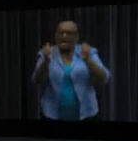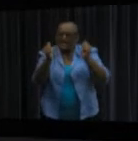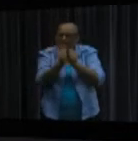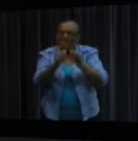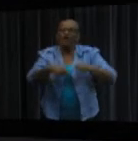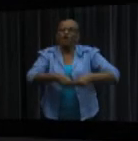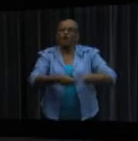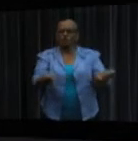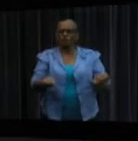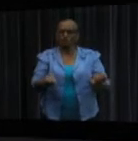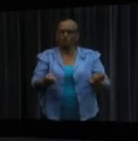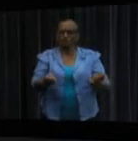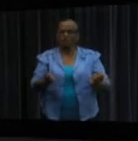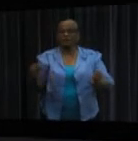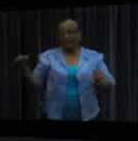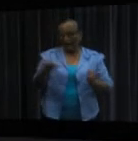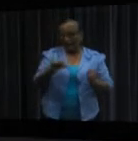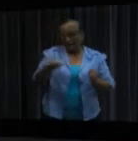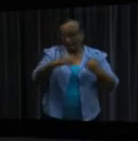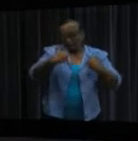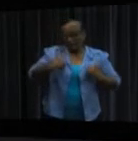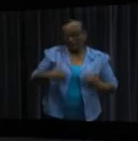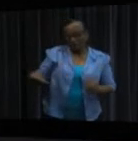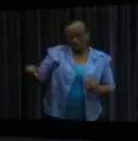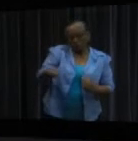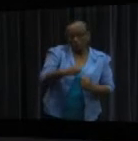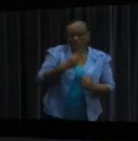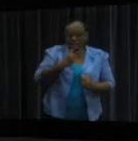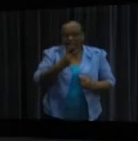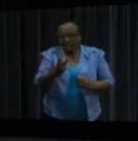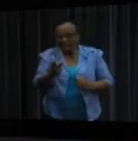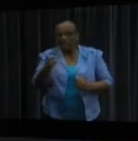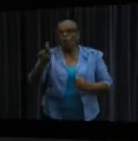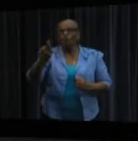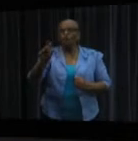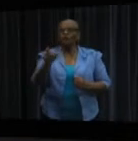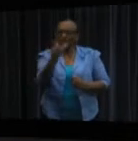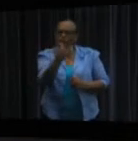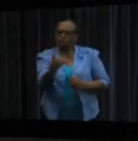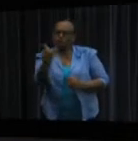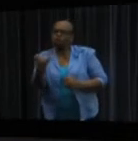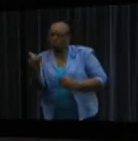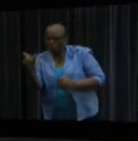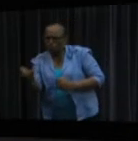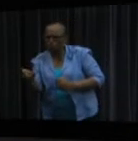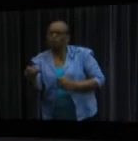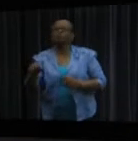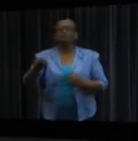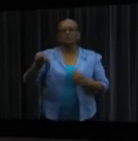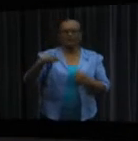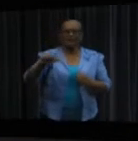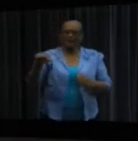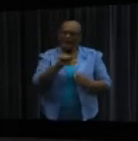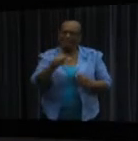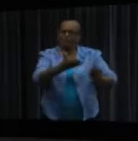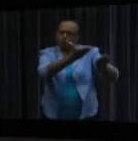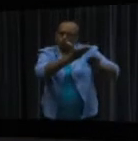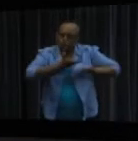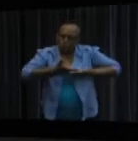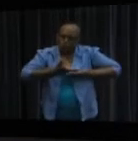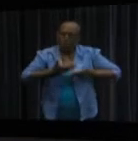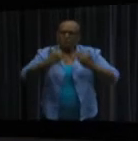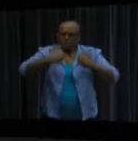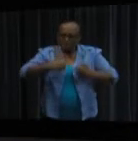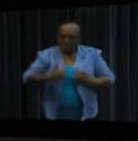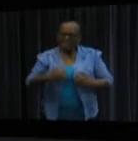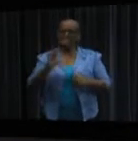annually. In the presence of other Rotaractors, Rotarians, inspectors, interactors, and guests,